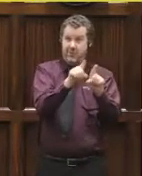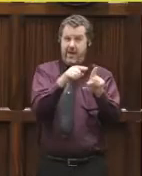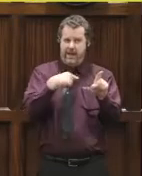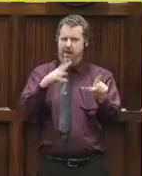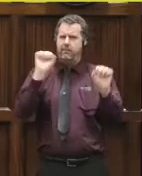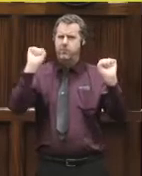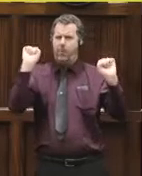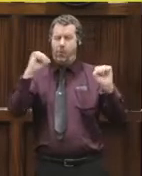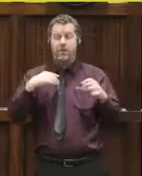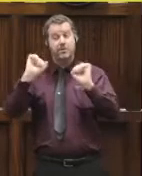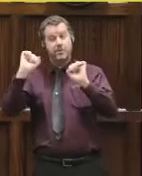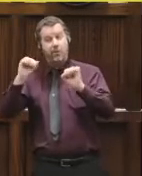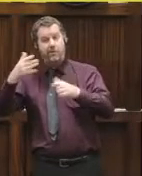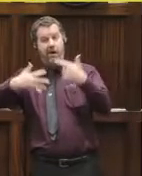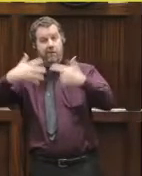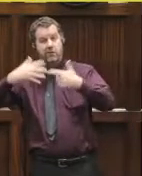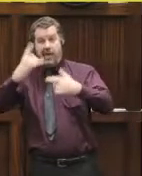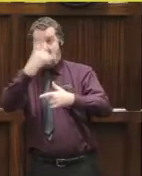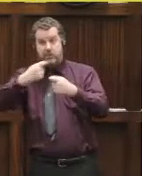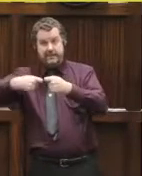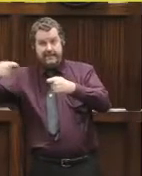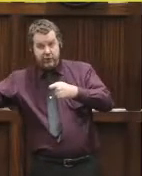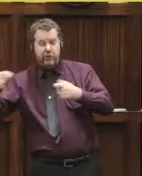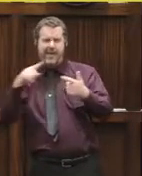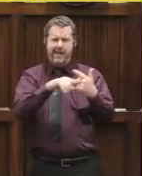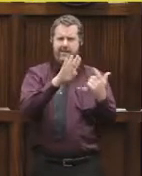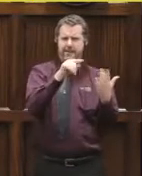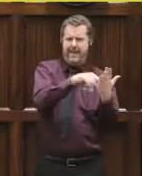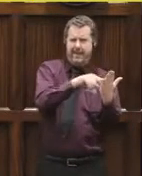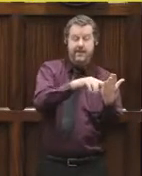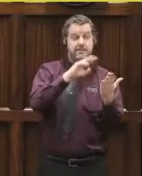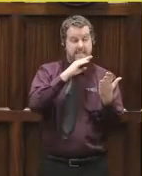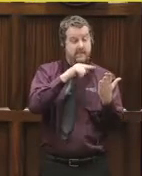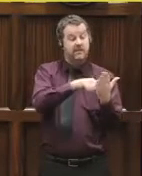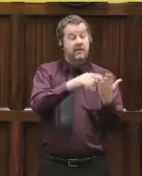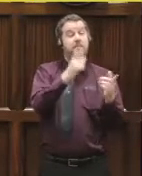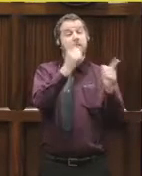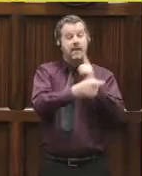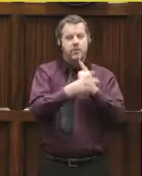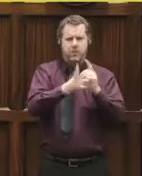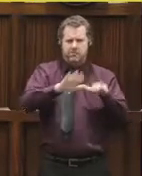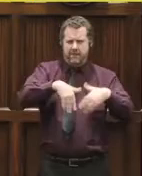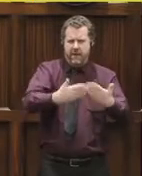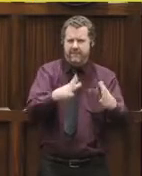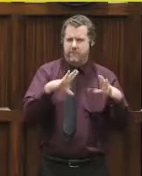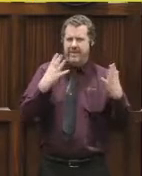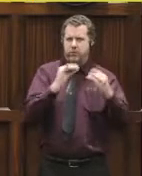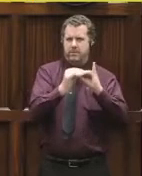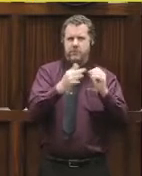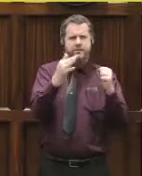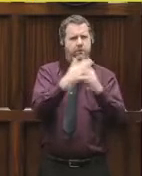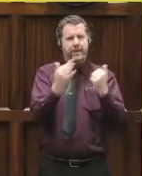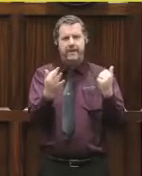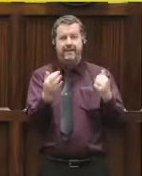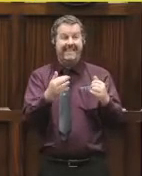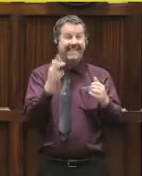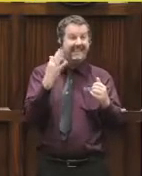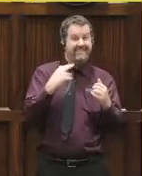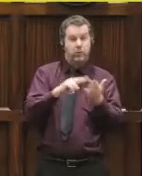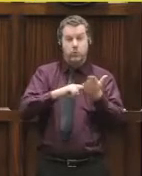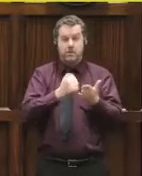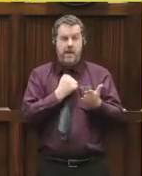all public bodies provide ISL users with free interpretation when accessing or availing of their